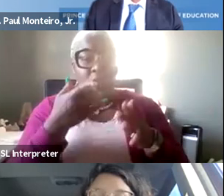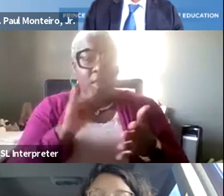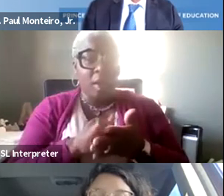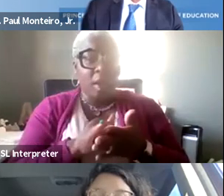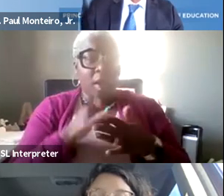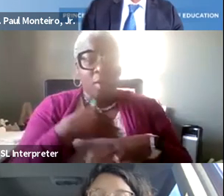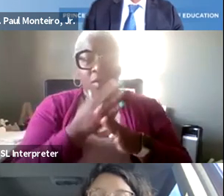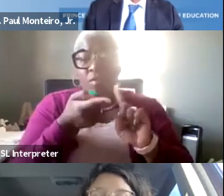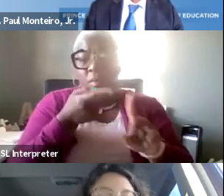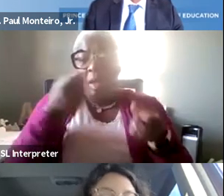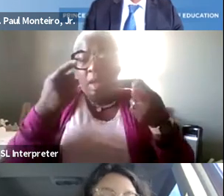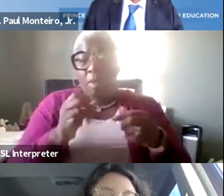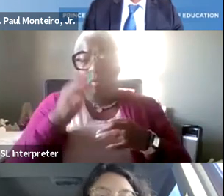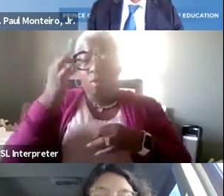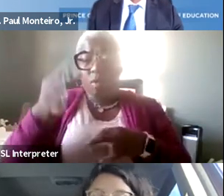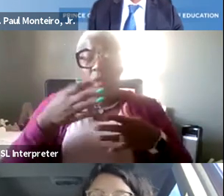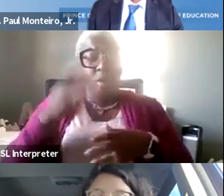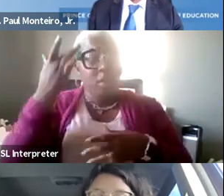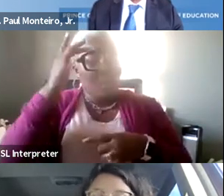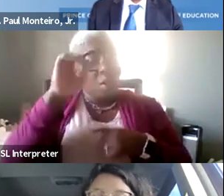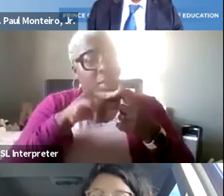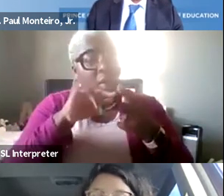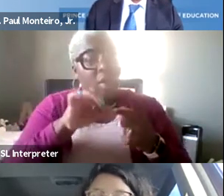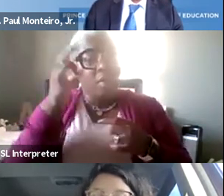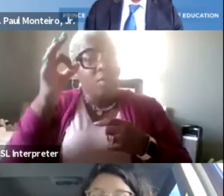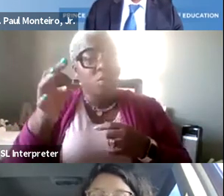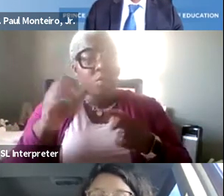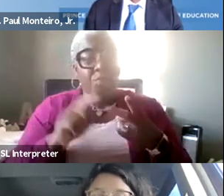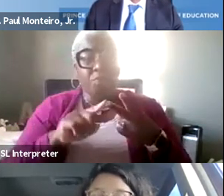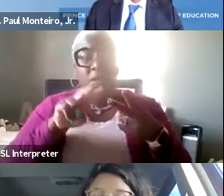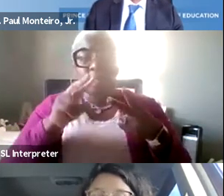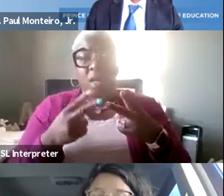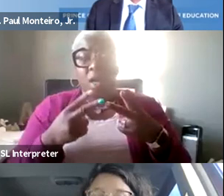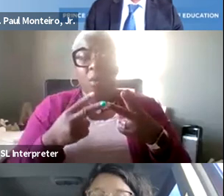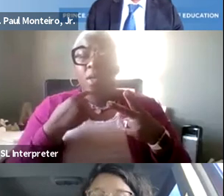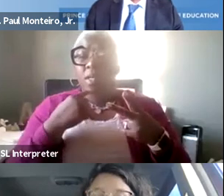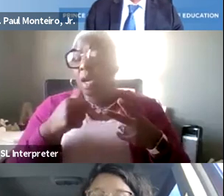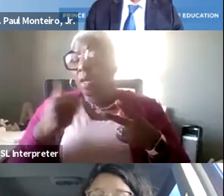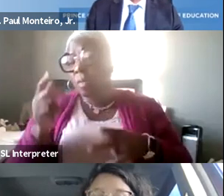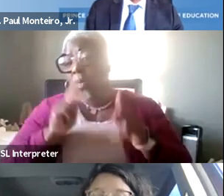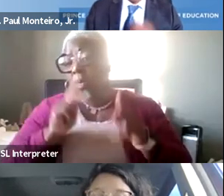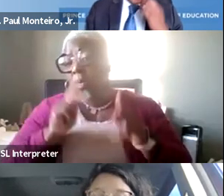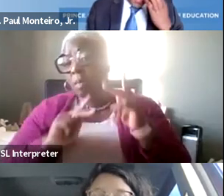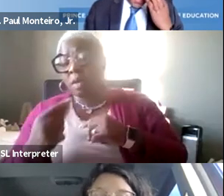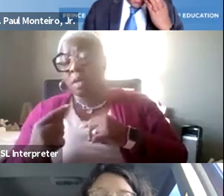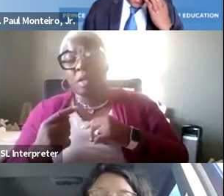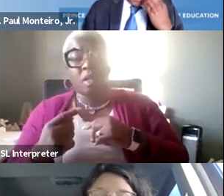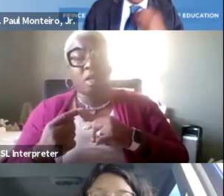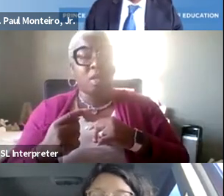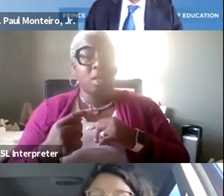these problems from happening in the future. So let's be smart about it in the future. Secondly, I want to echo what so many others said, Joanne